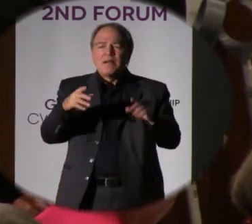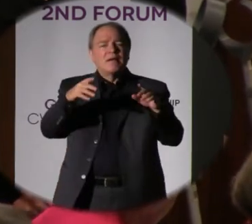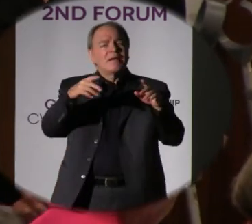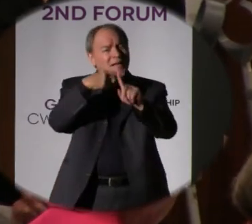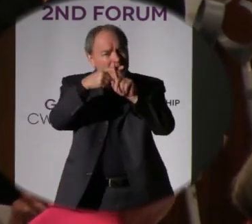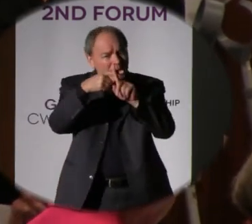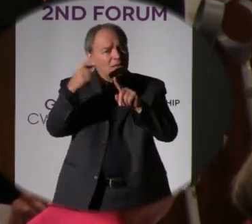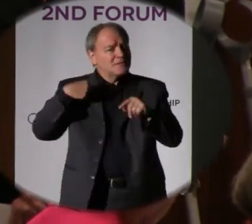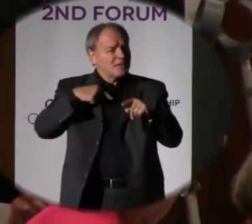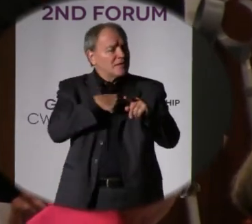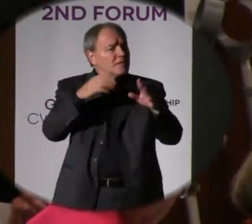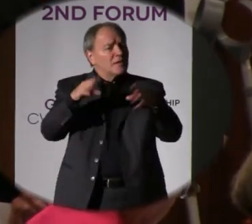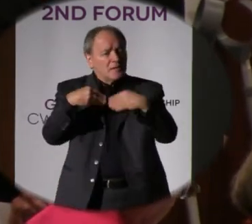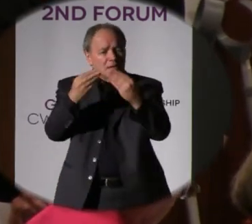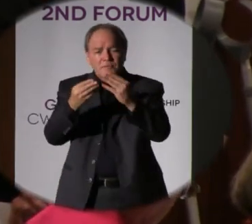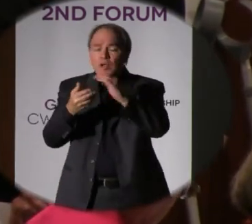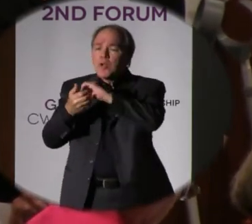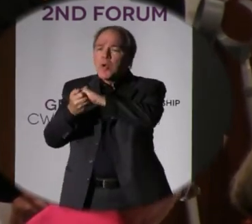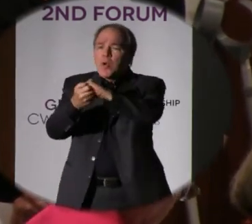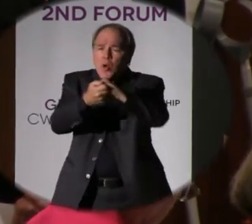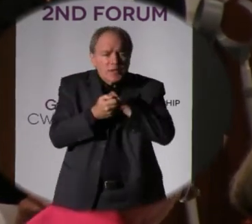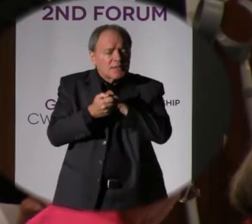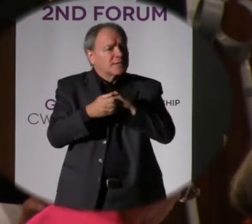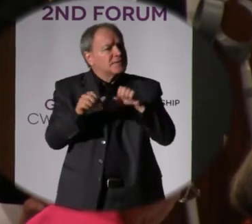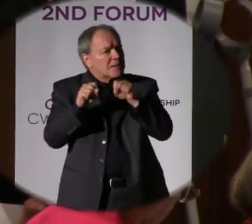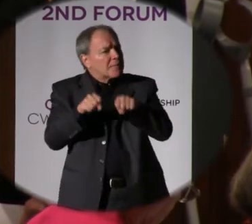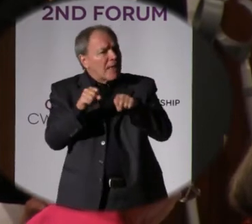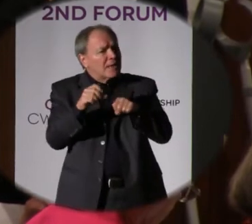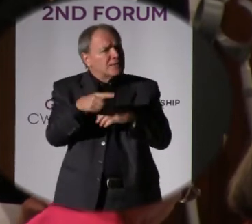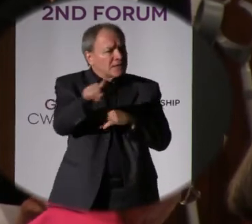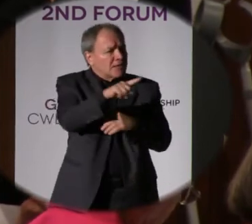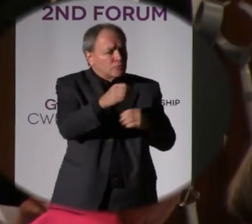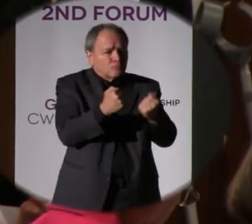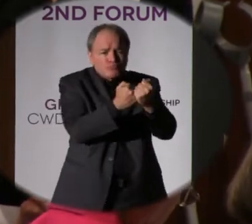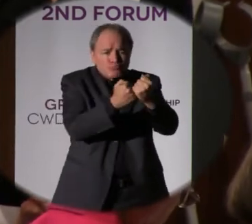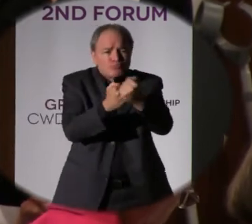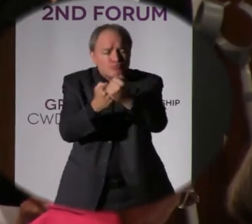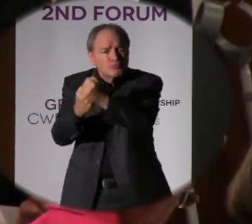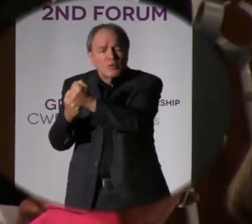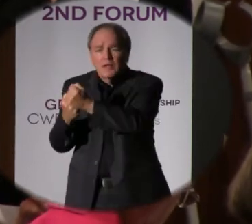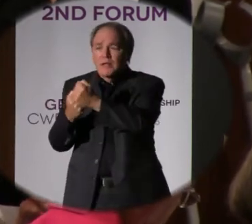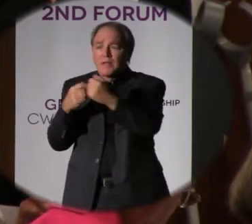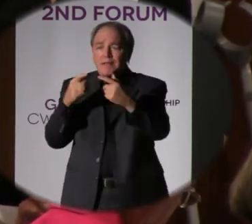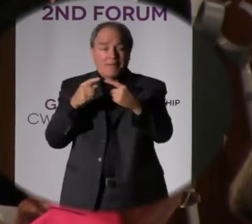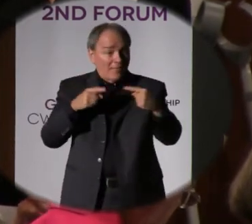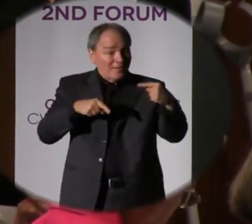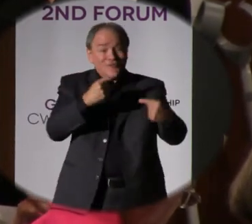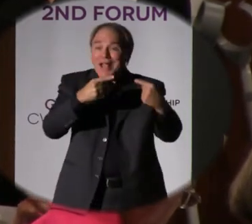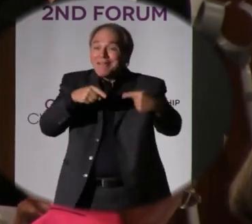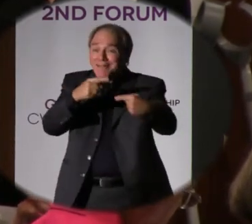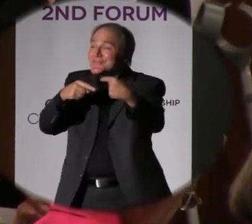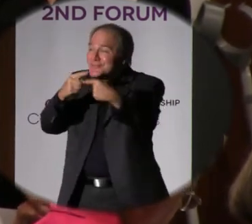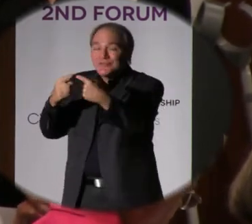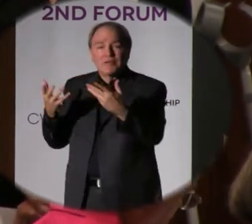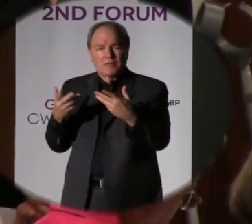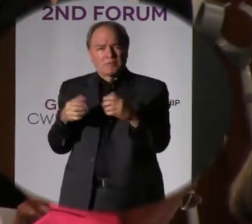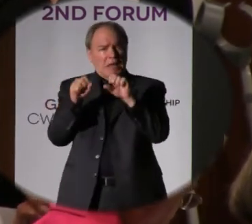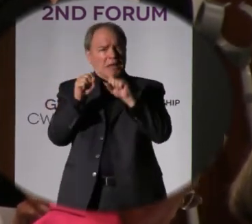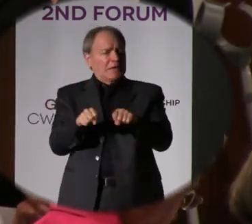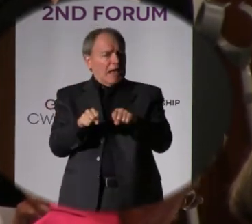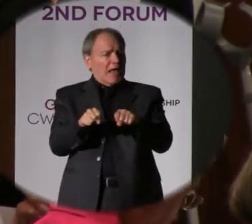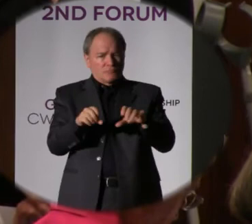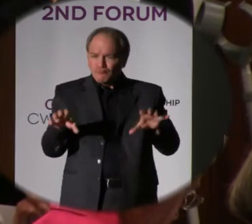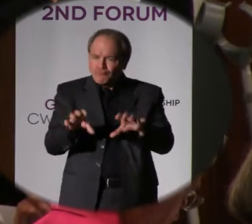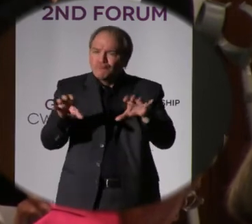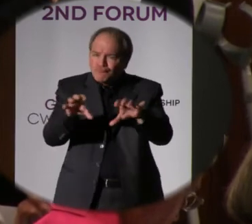some organizational capacity and ability to help, obviously, some of the challenges that we heard about with just the ability to get things done. And we think we